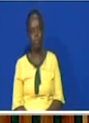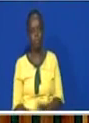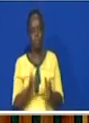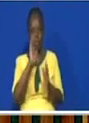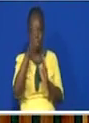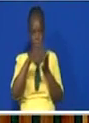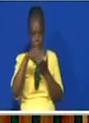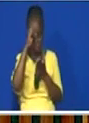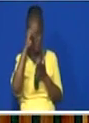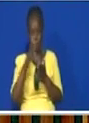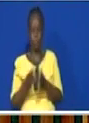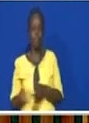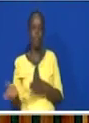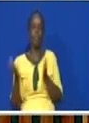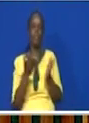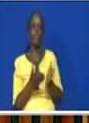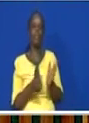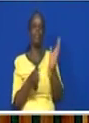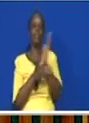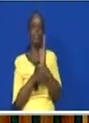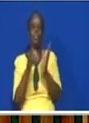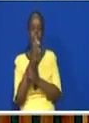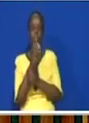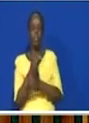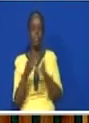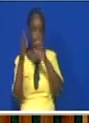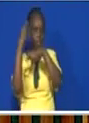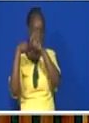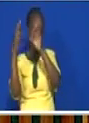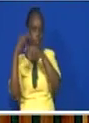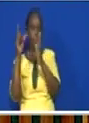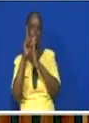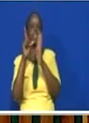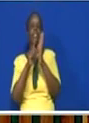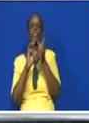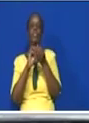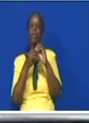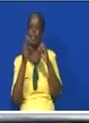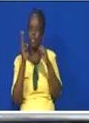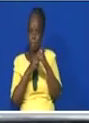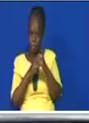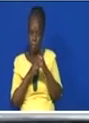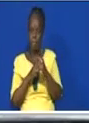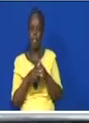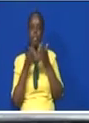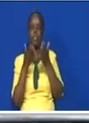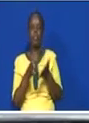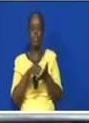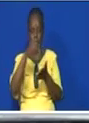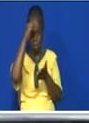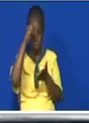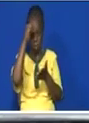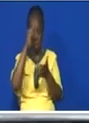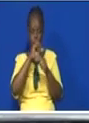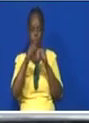Hello learner, welcome to our geography revision lesson, lesson 7, and today we are going to look